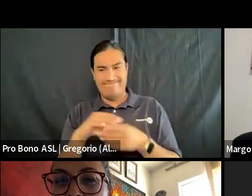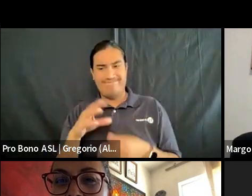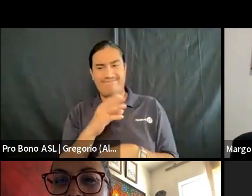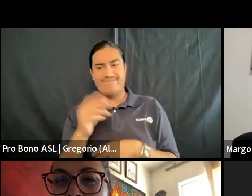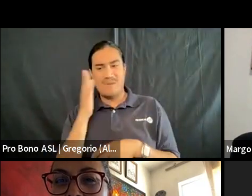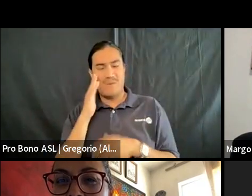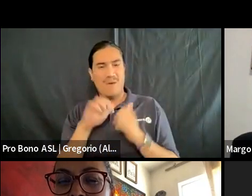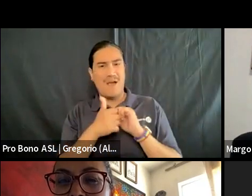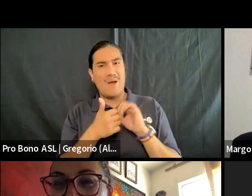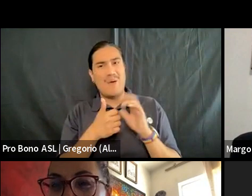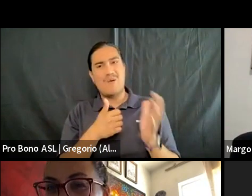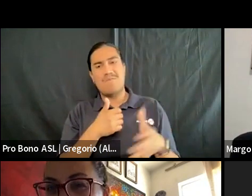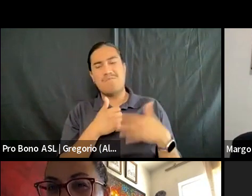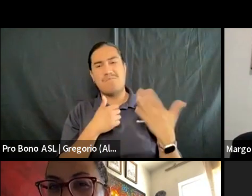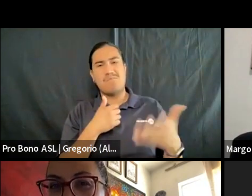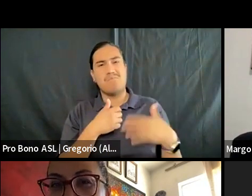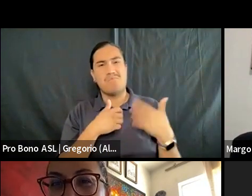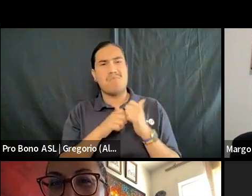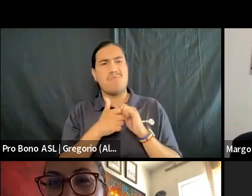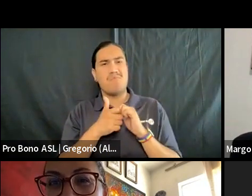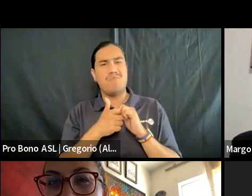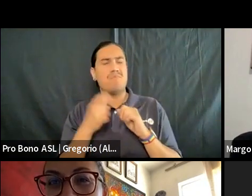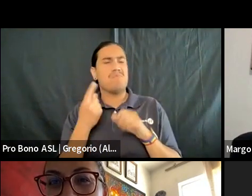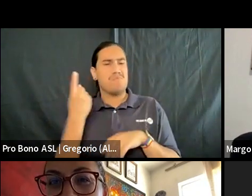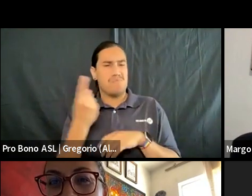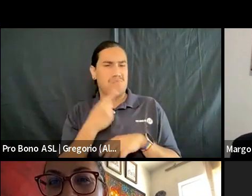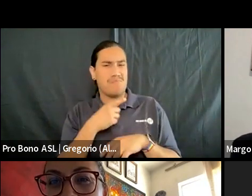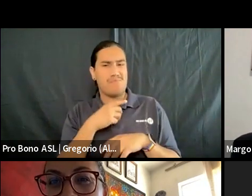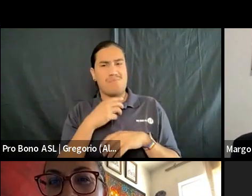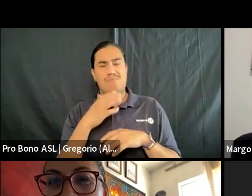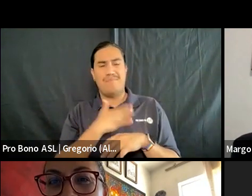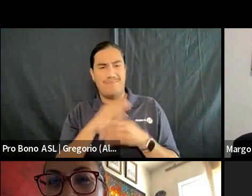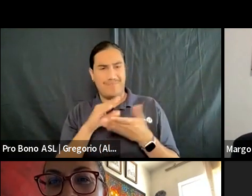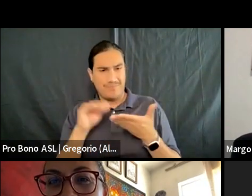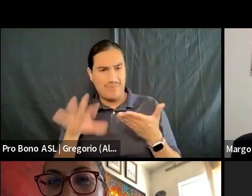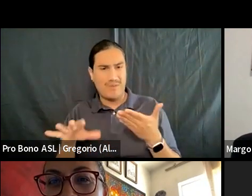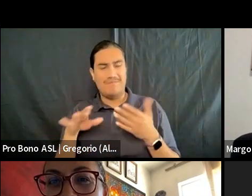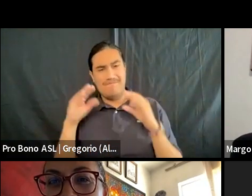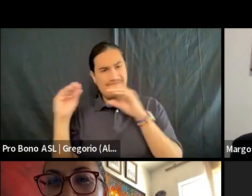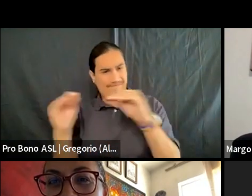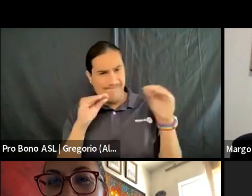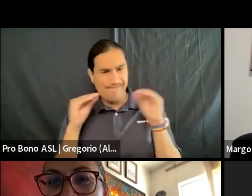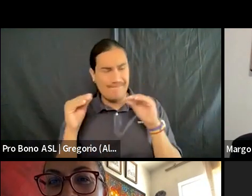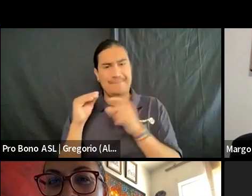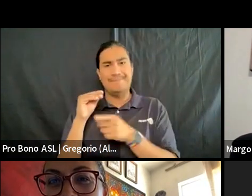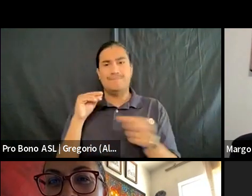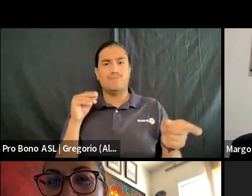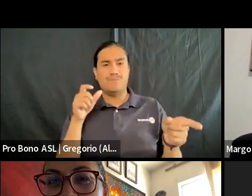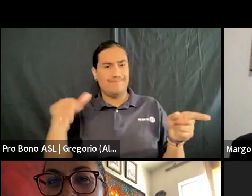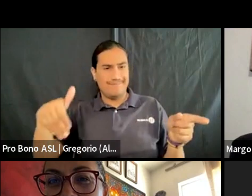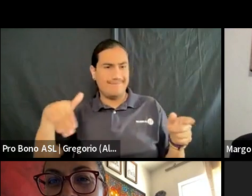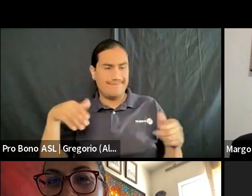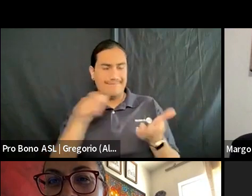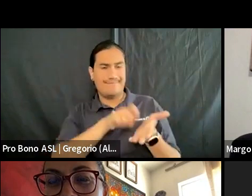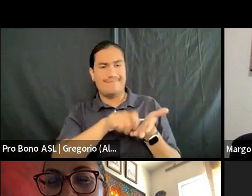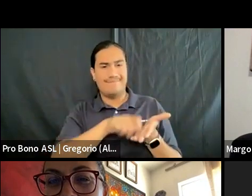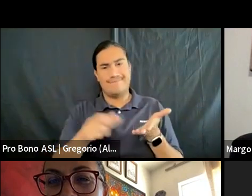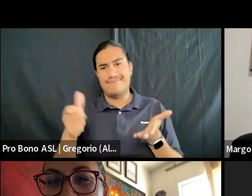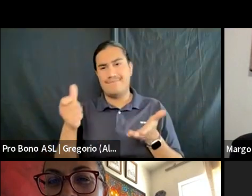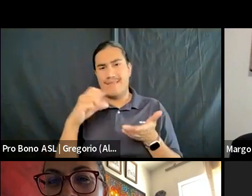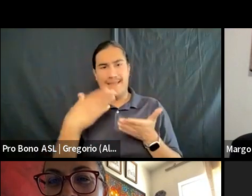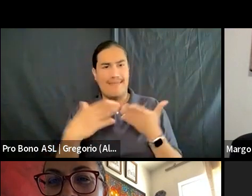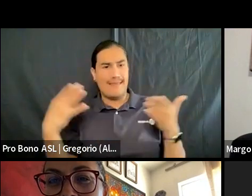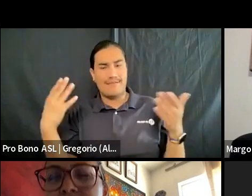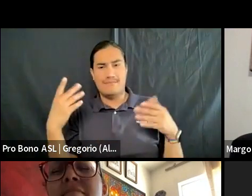how I always get my students and, you know, I teach kids who don't want, haven't written any word in 2 years